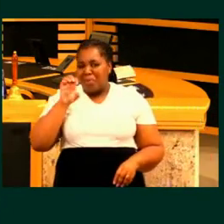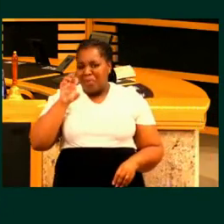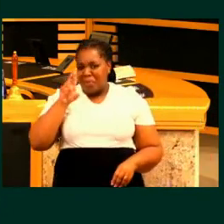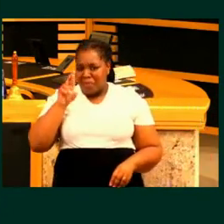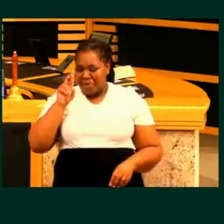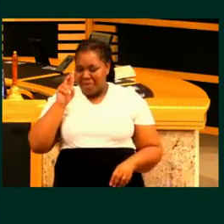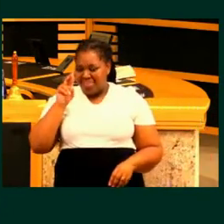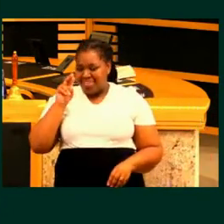church